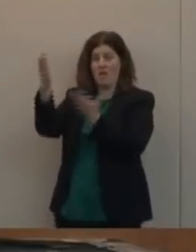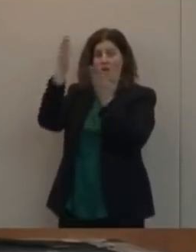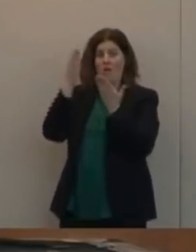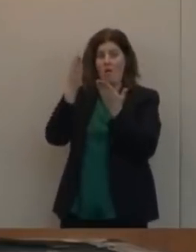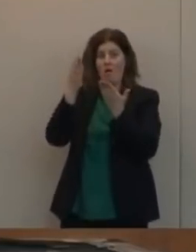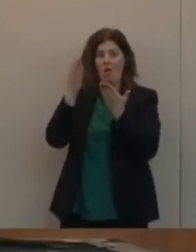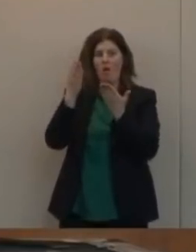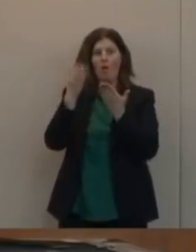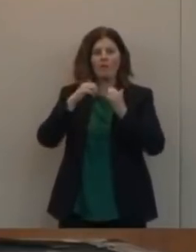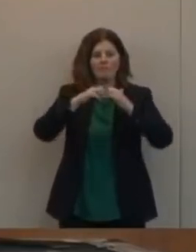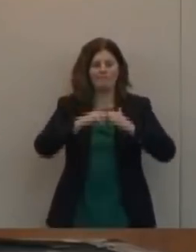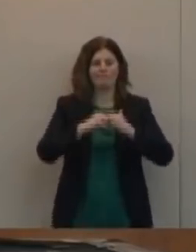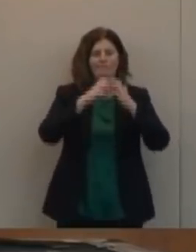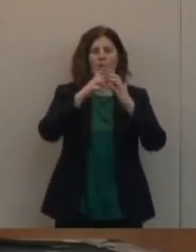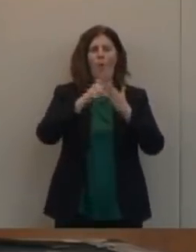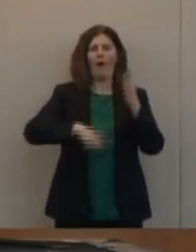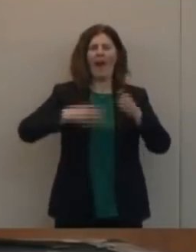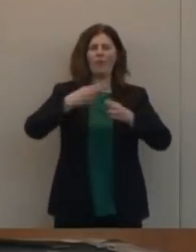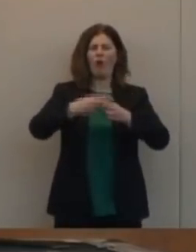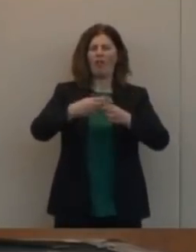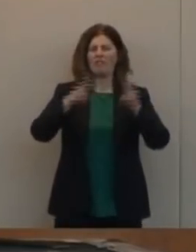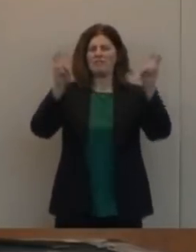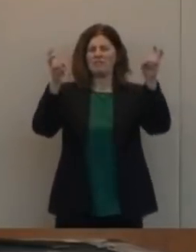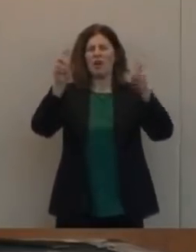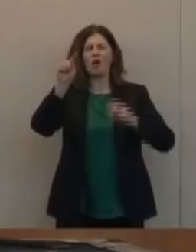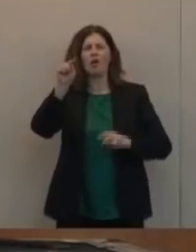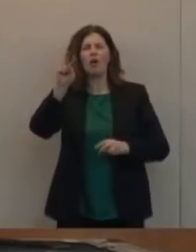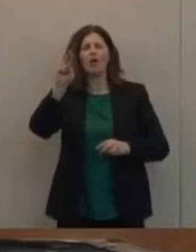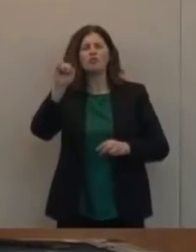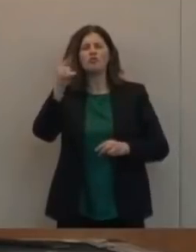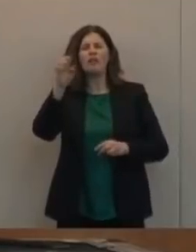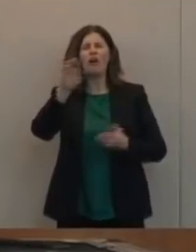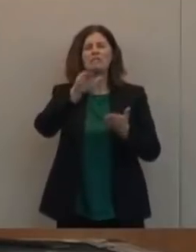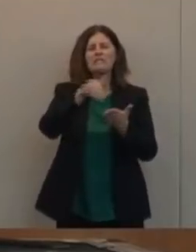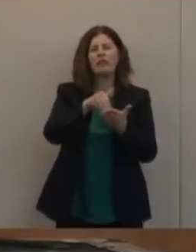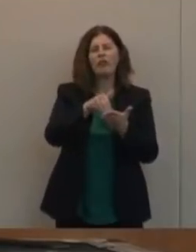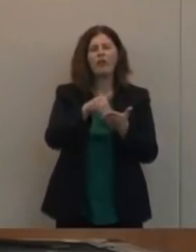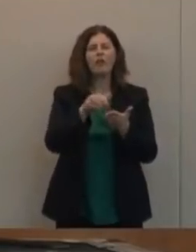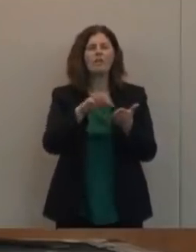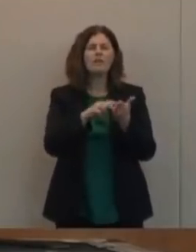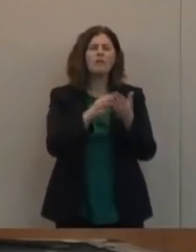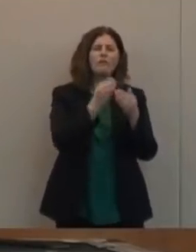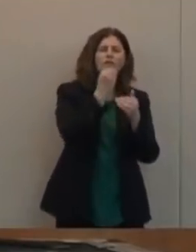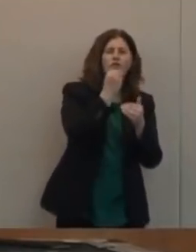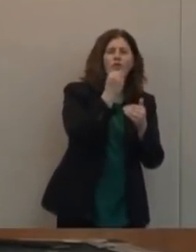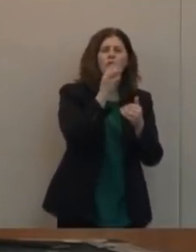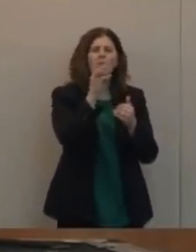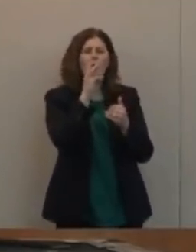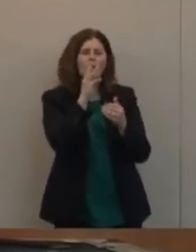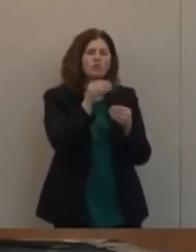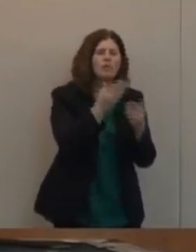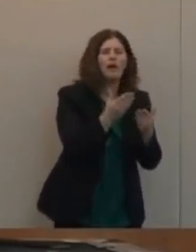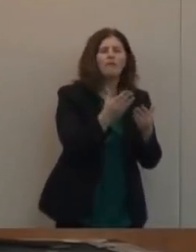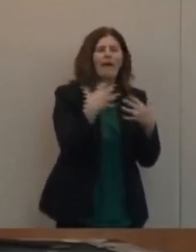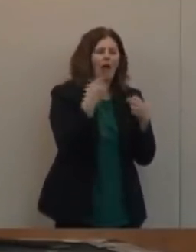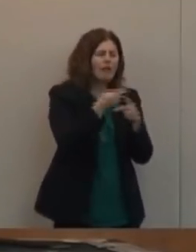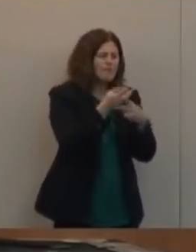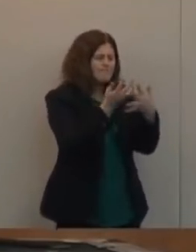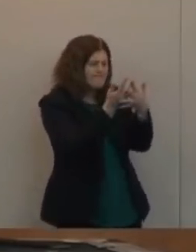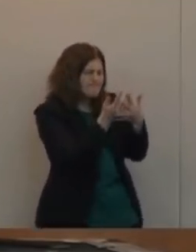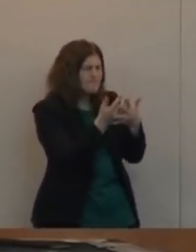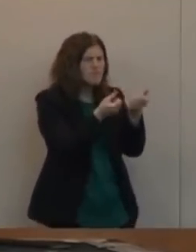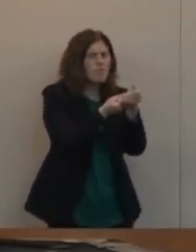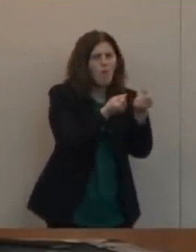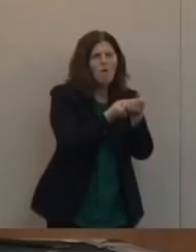I'm calling sort of triage centers. So food and water supply and delivery, healthcare triage and